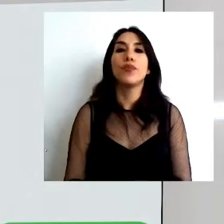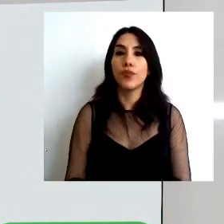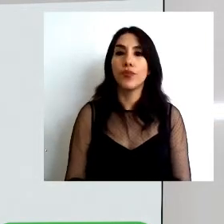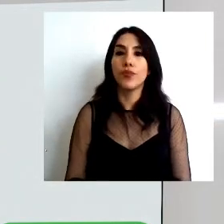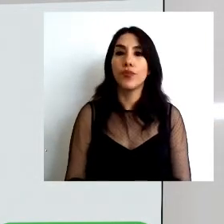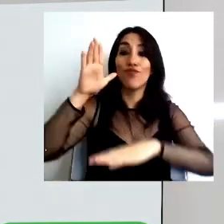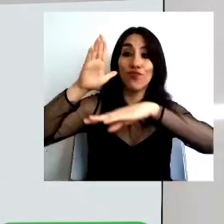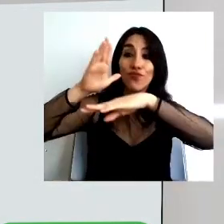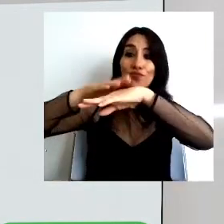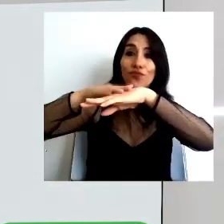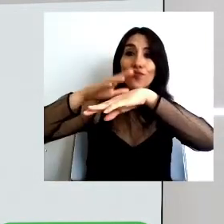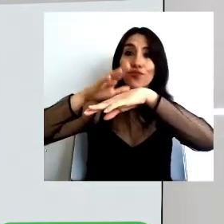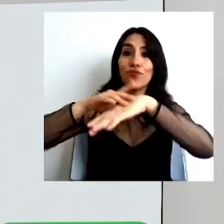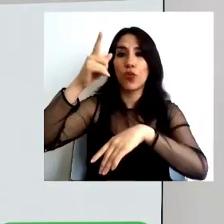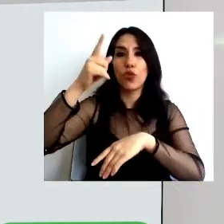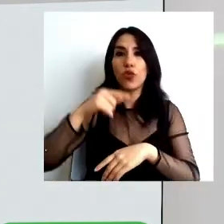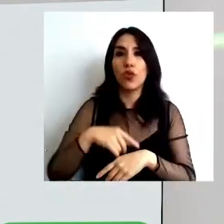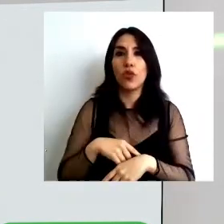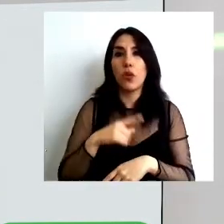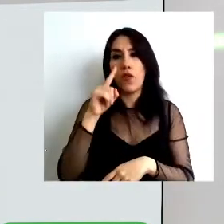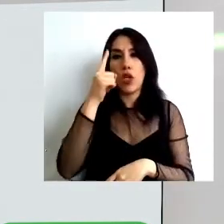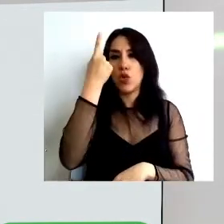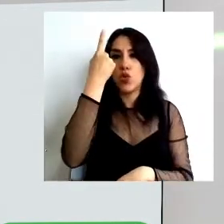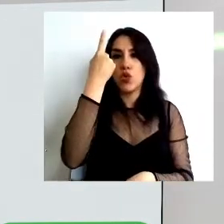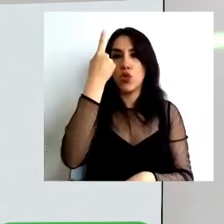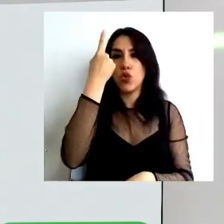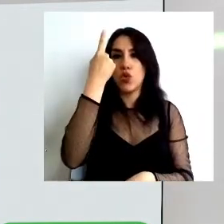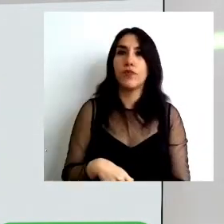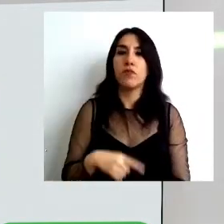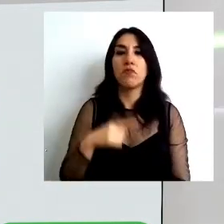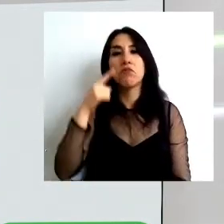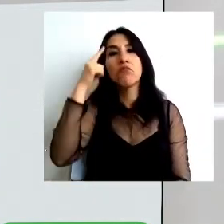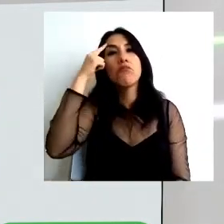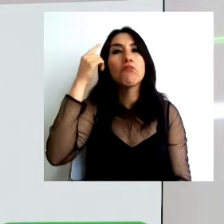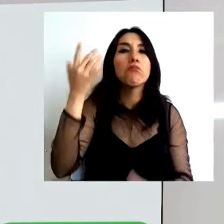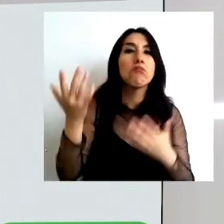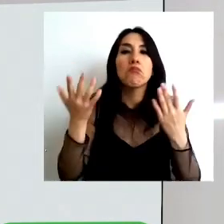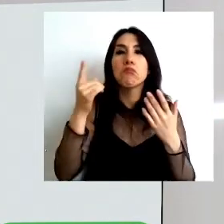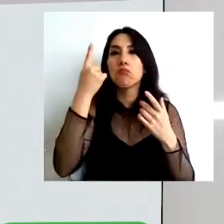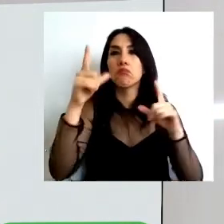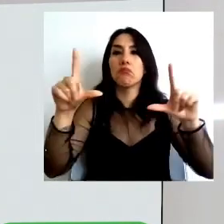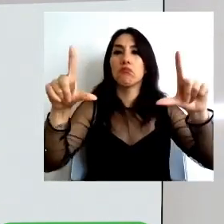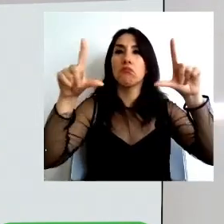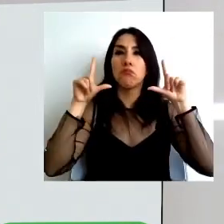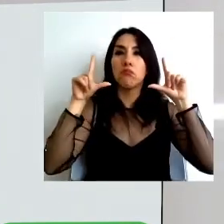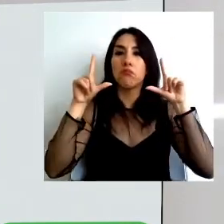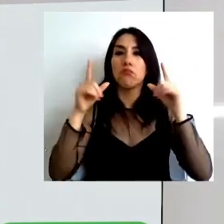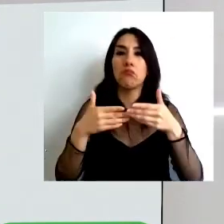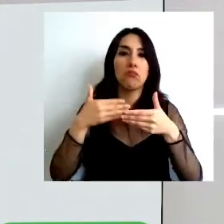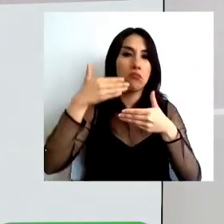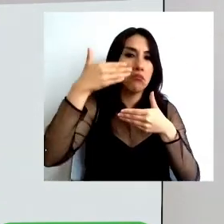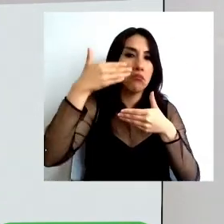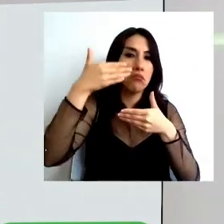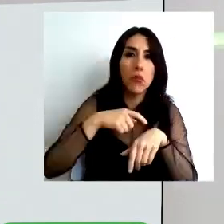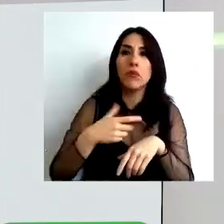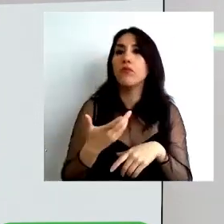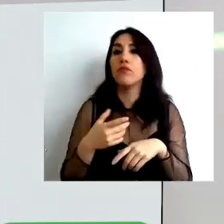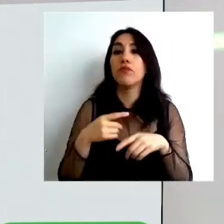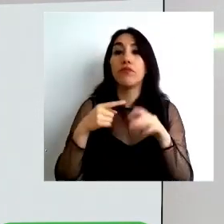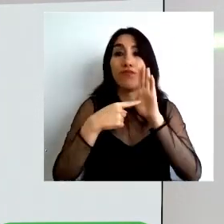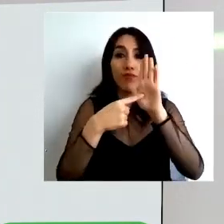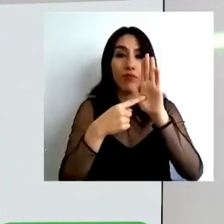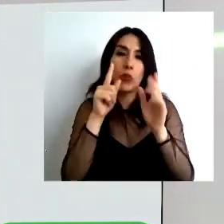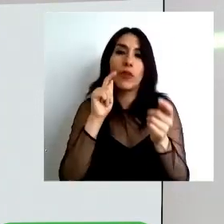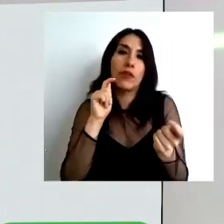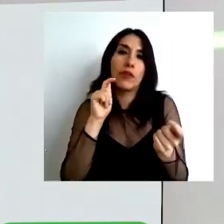on system change. Try to aim for system change. How can you understand the system you operate in